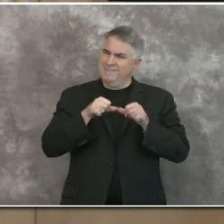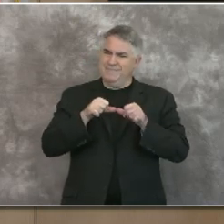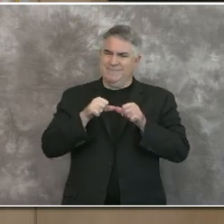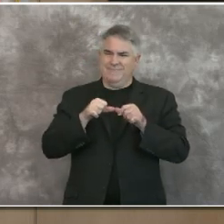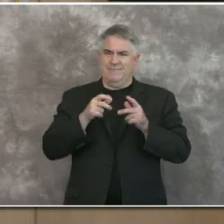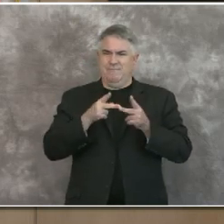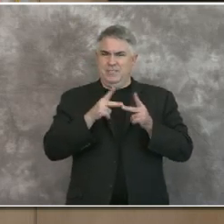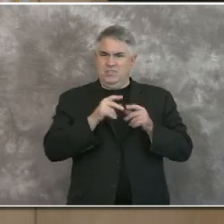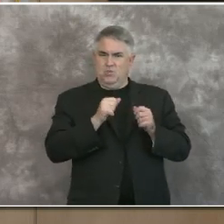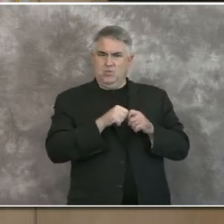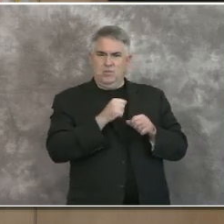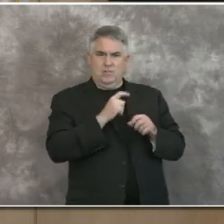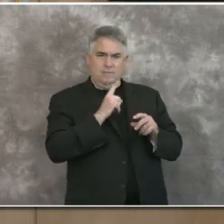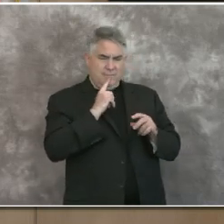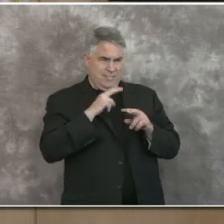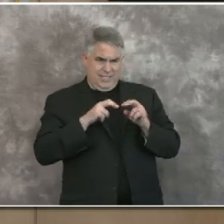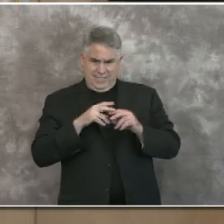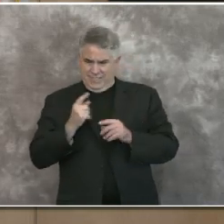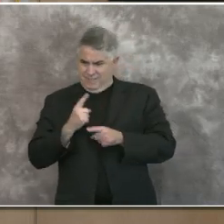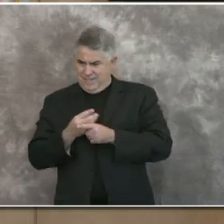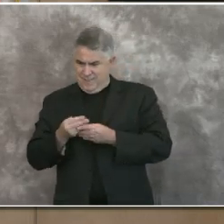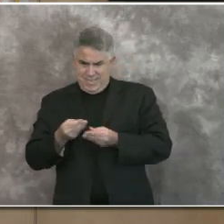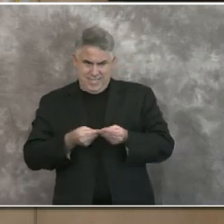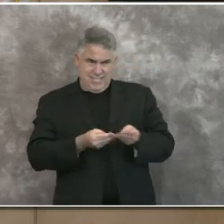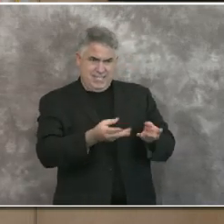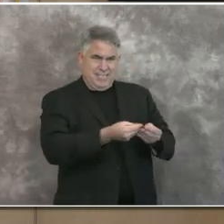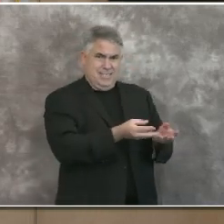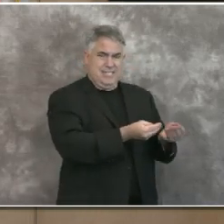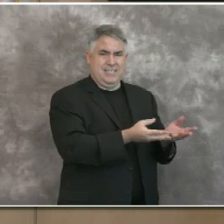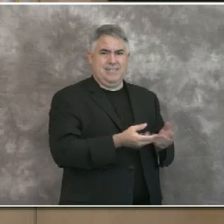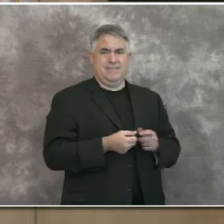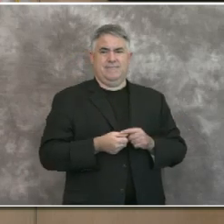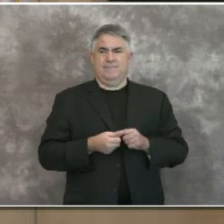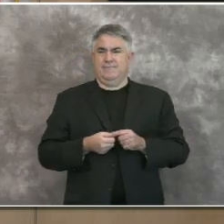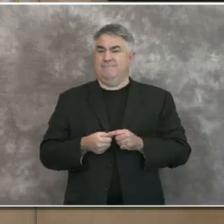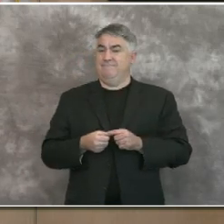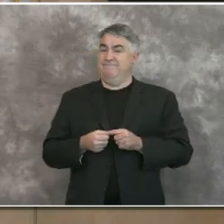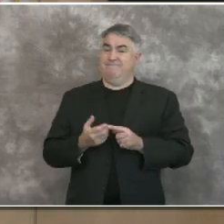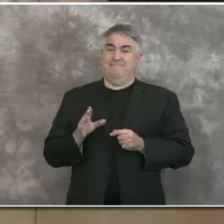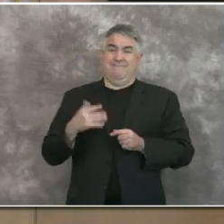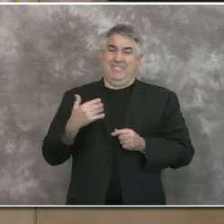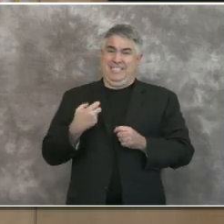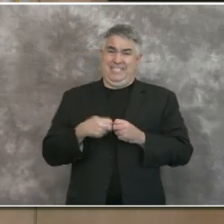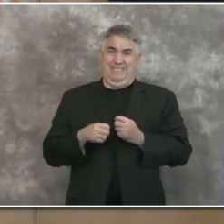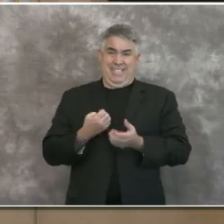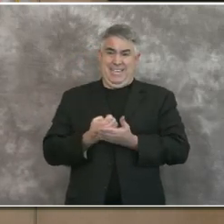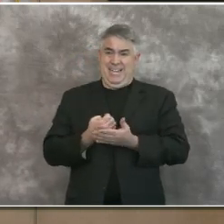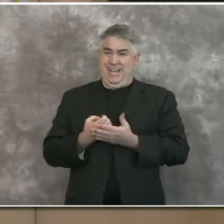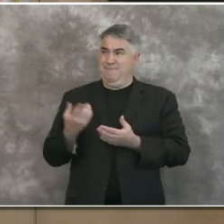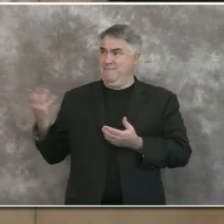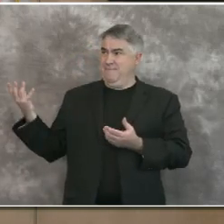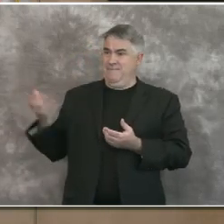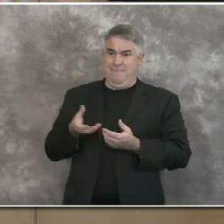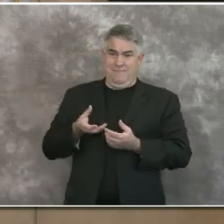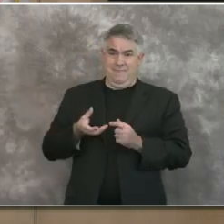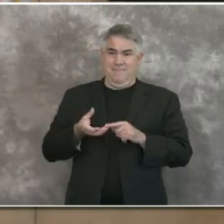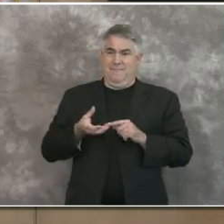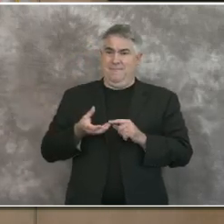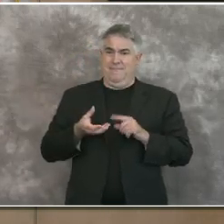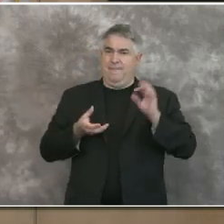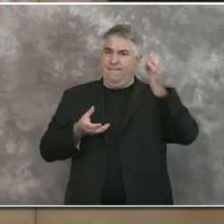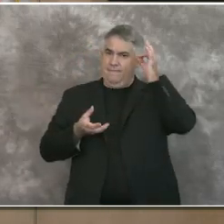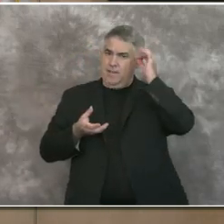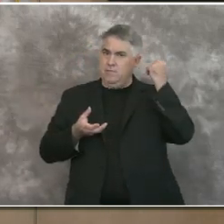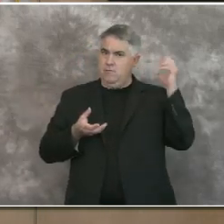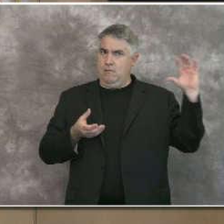reassess. I would say that the overwhelming majority, though, of the economic assistance is going to be derived primarily from the federal government.